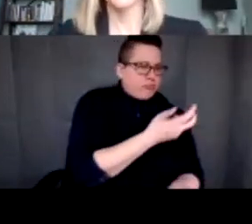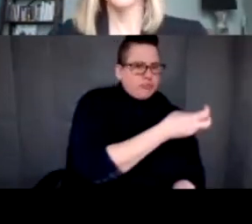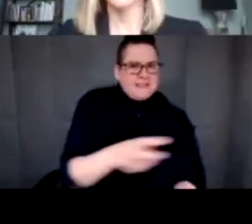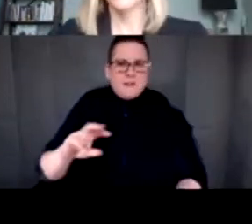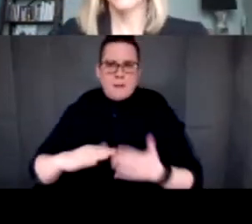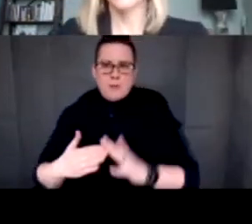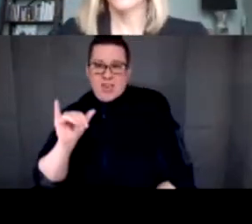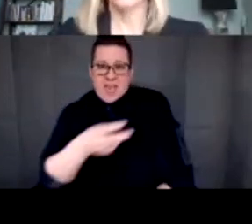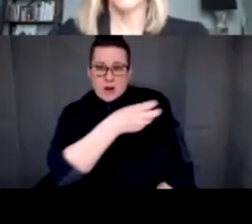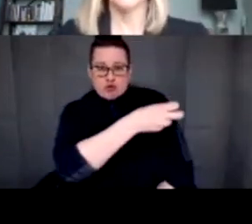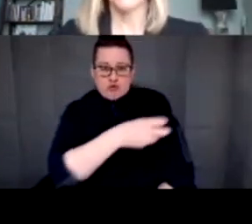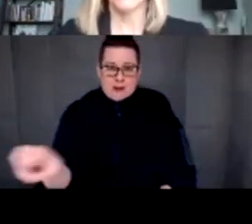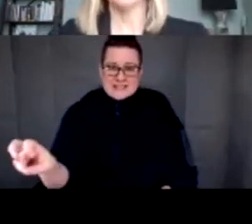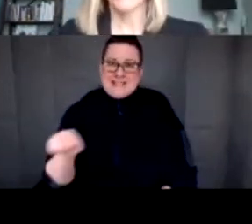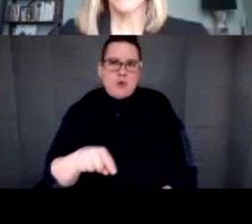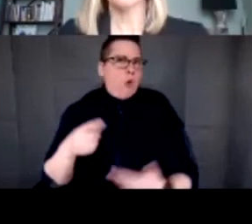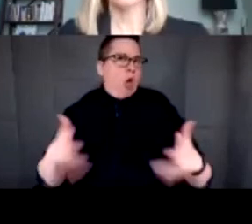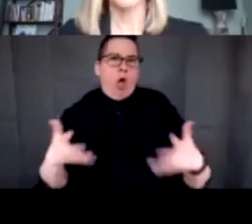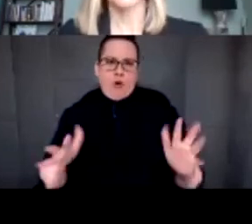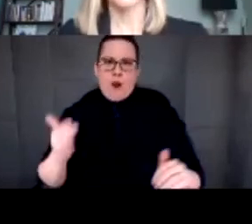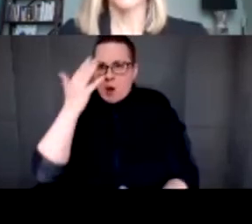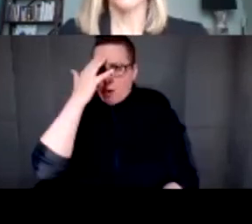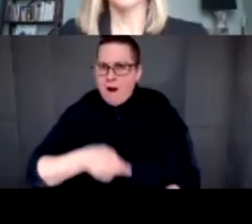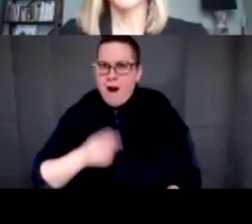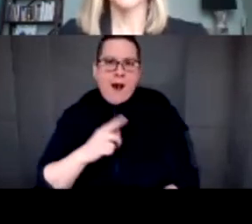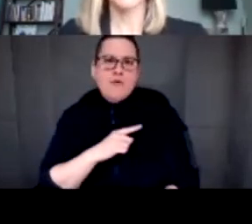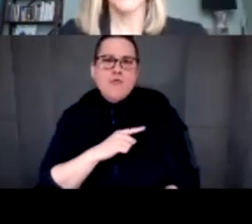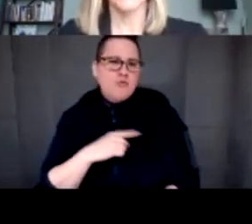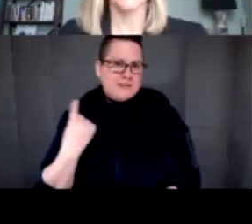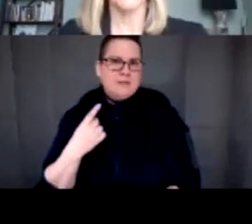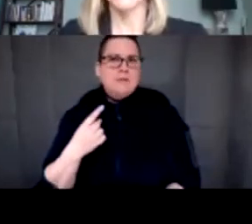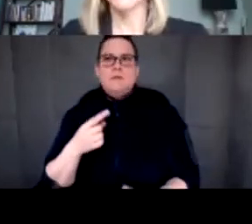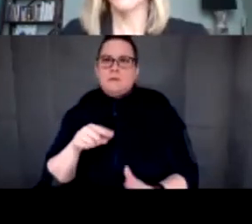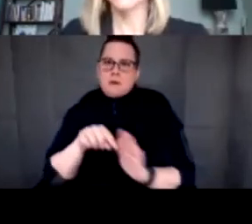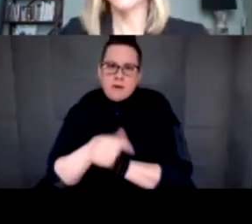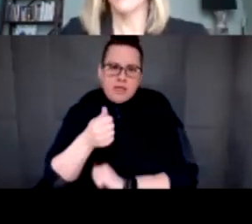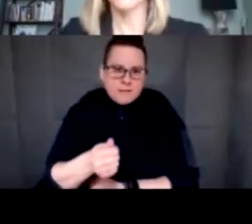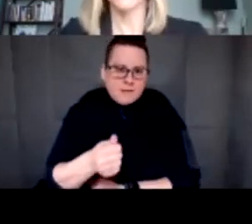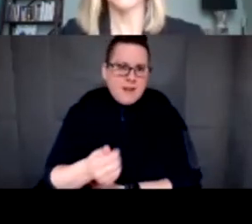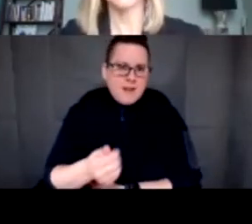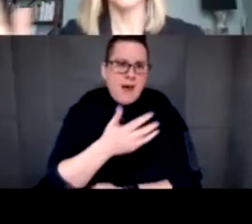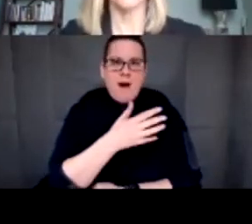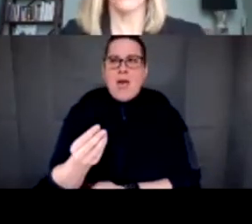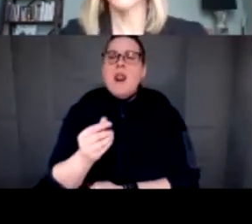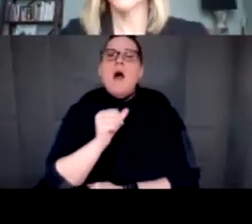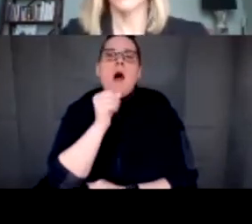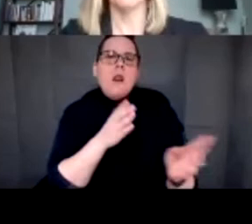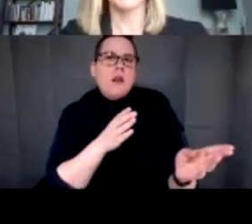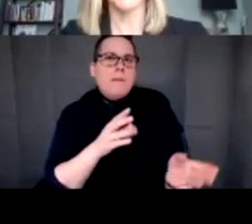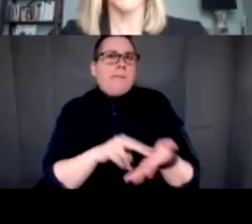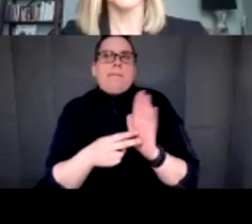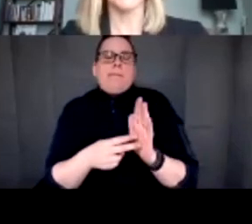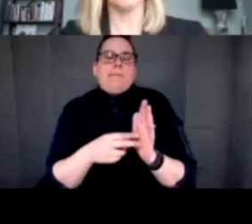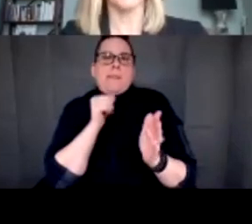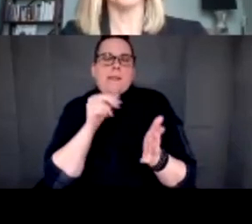is associated with high risk of suicide and unintended death. So that's kind of across a